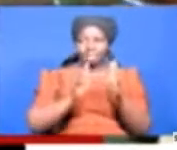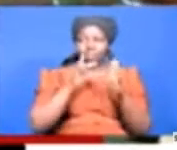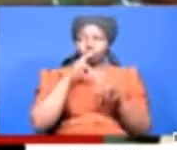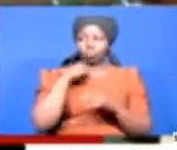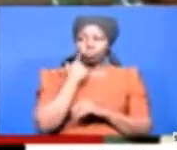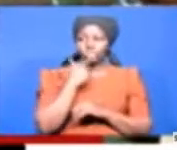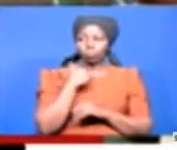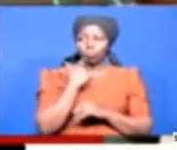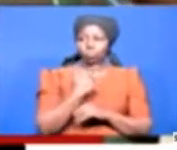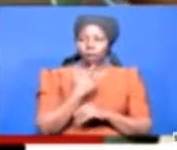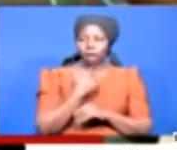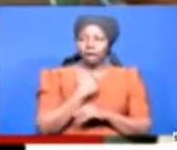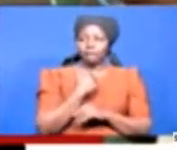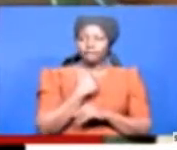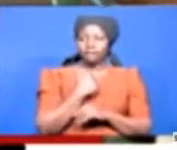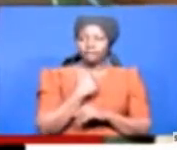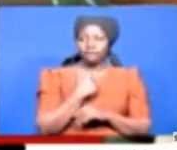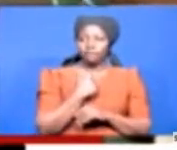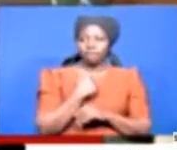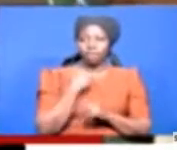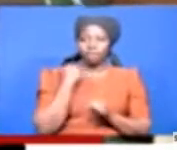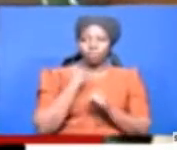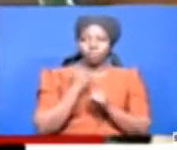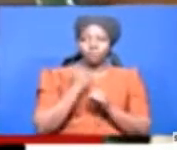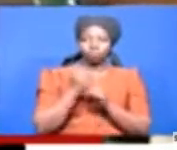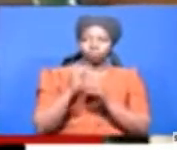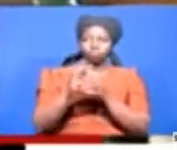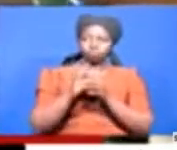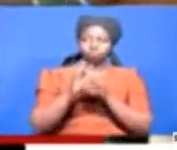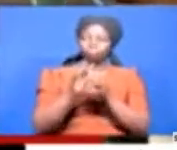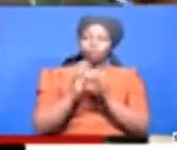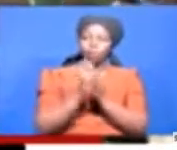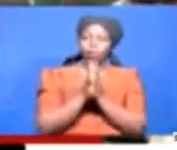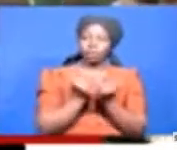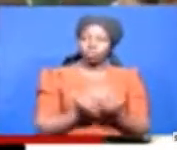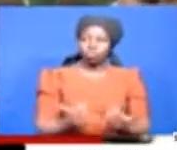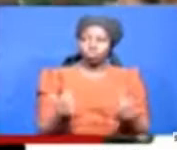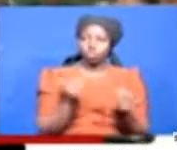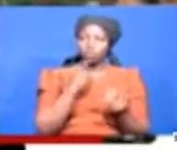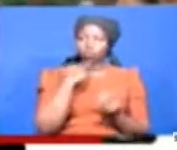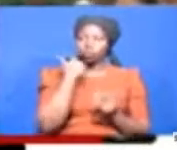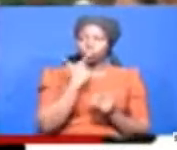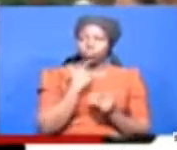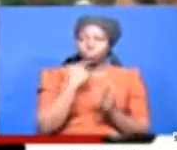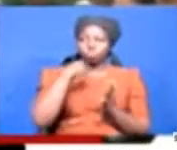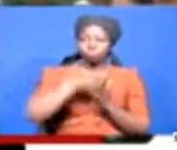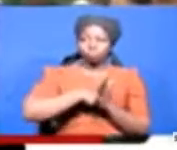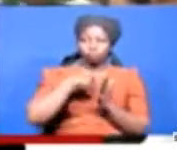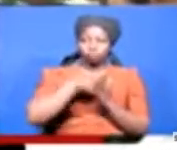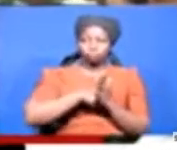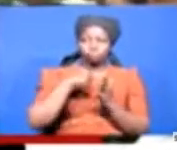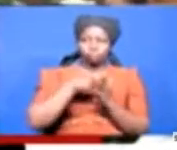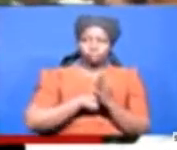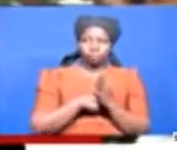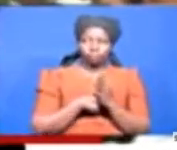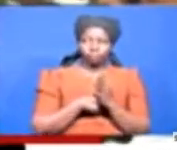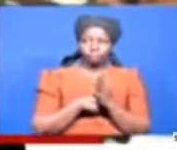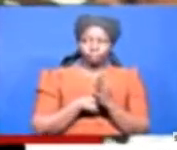gone into some kind of working relationships with those children that are struggling.